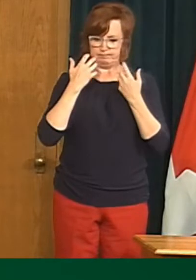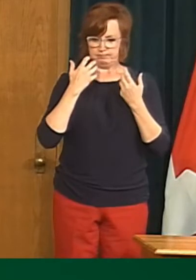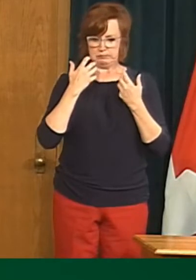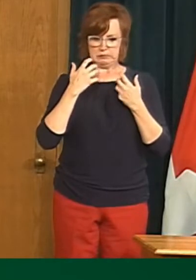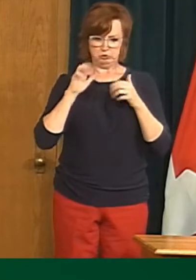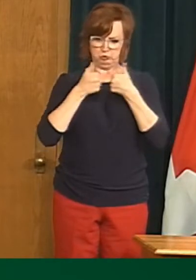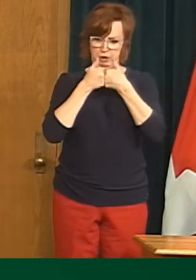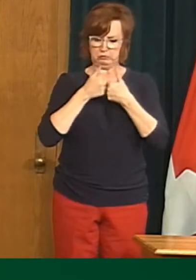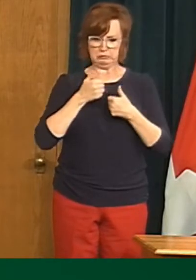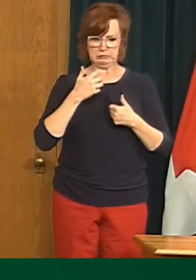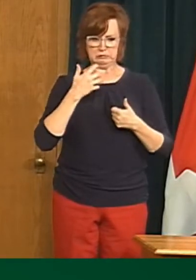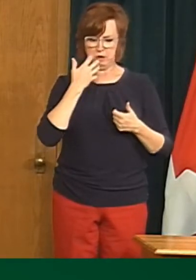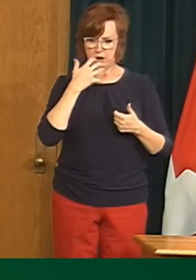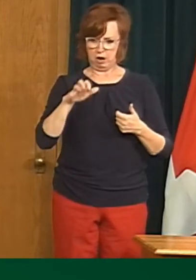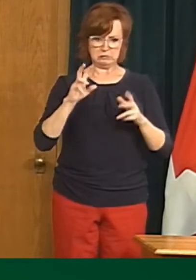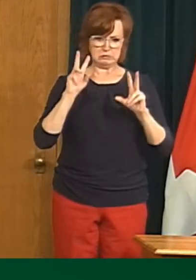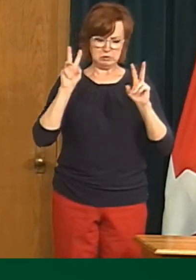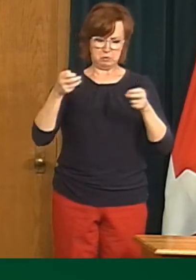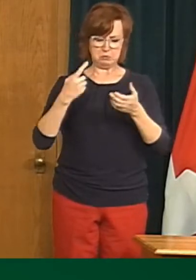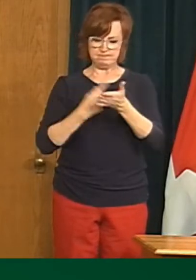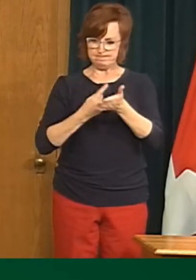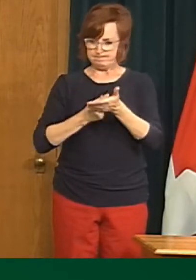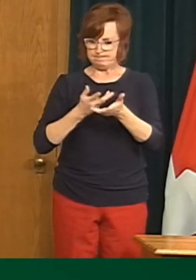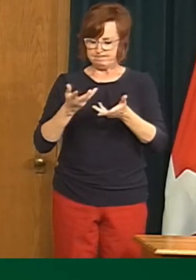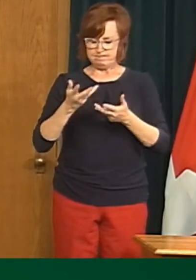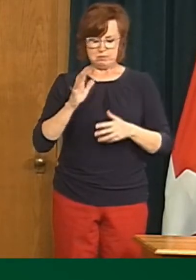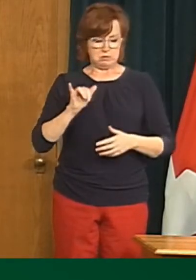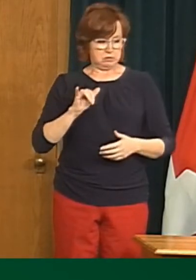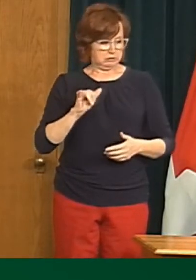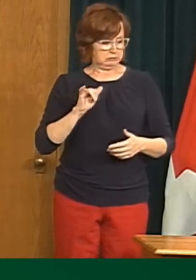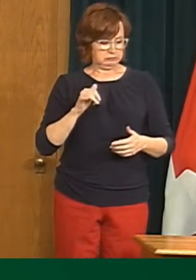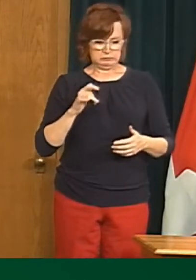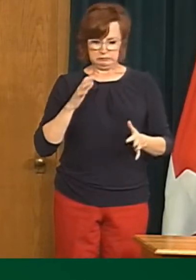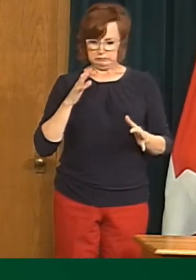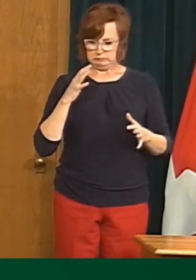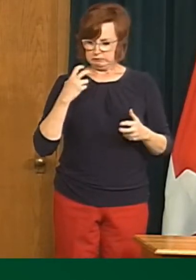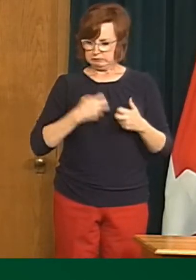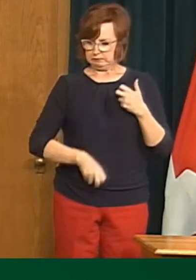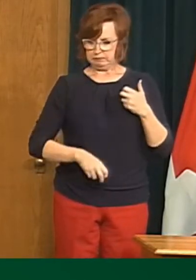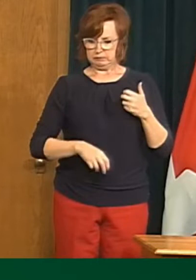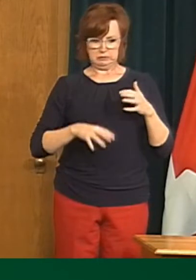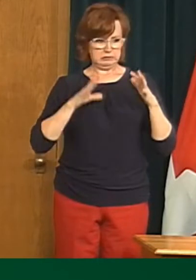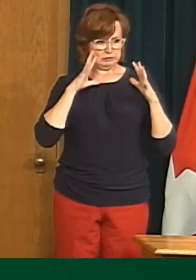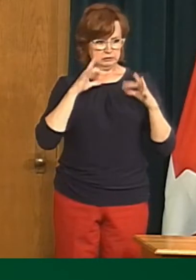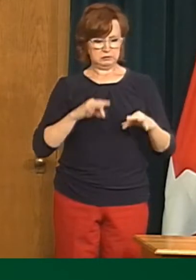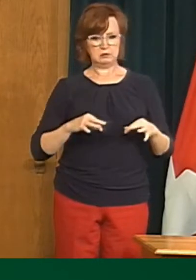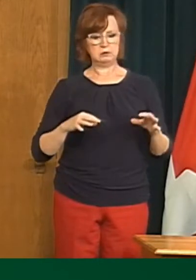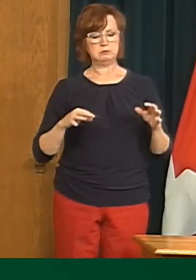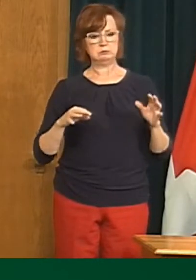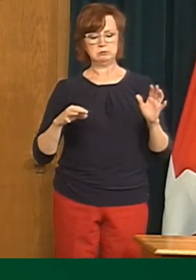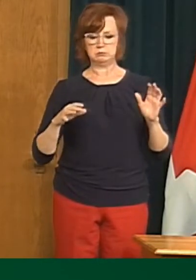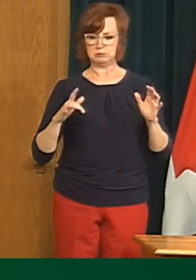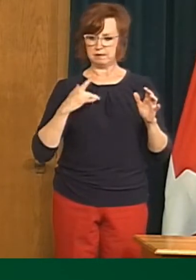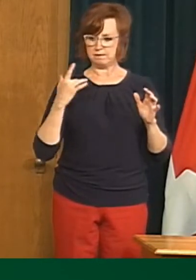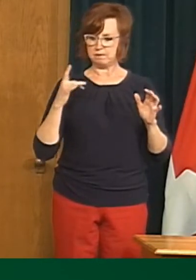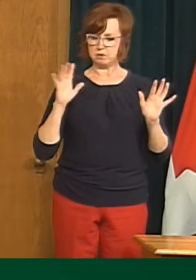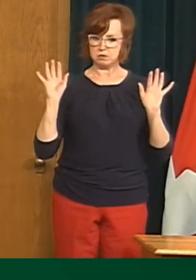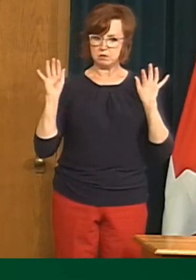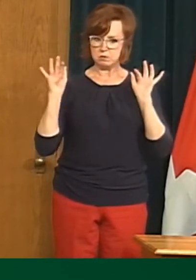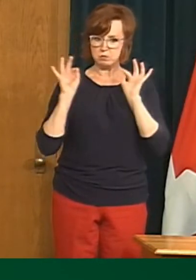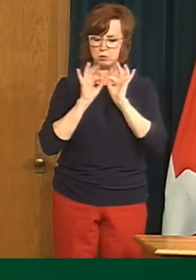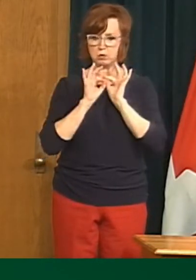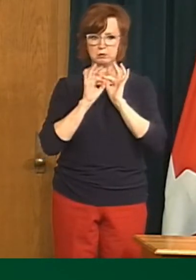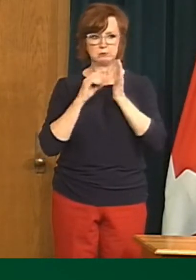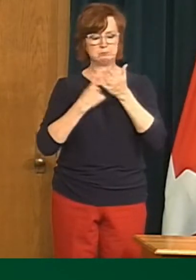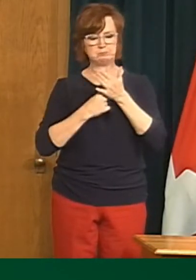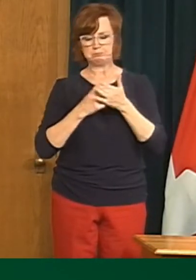necessary in order for us to ultimately prepare and address our response to COVID, what could be coming at us